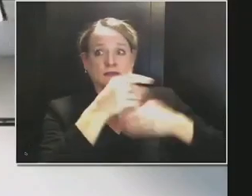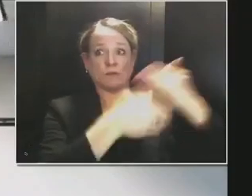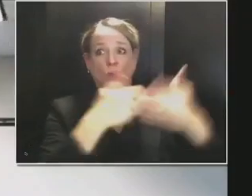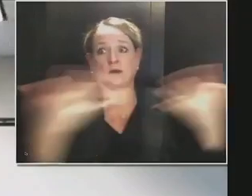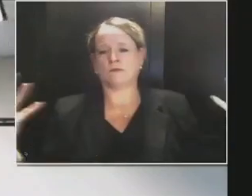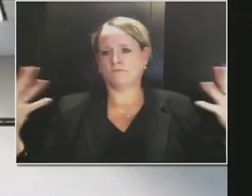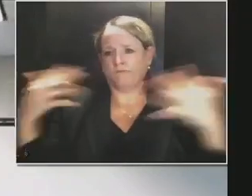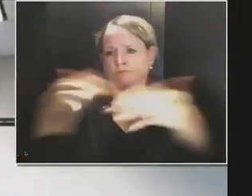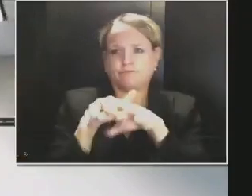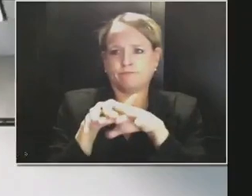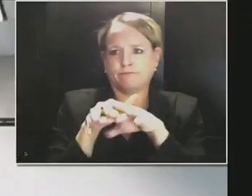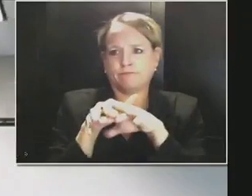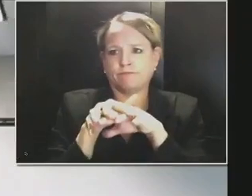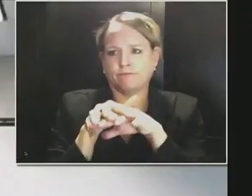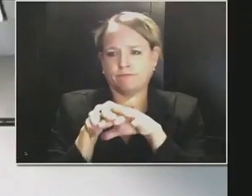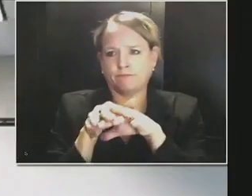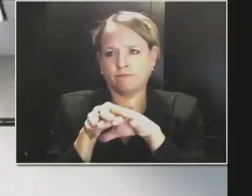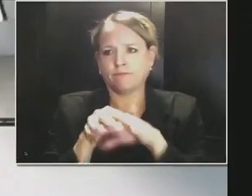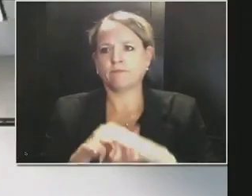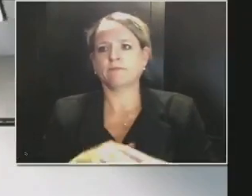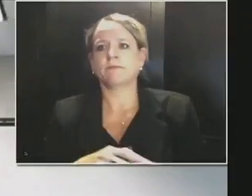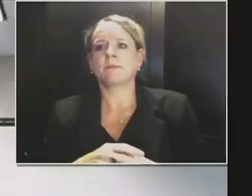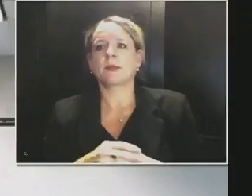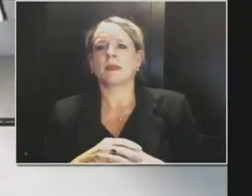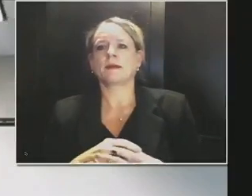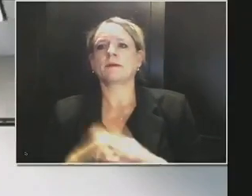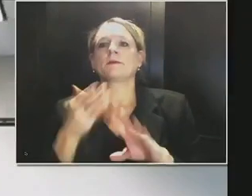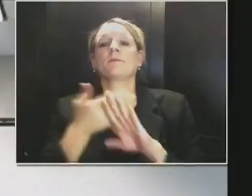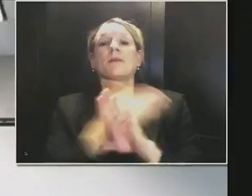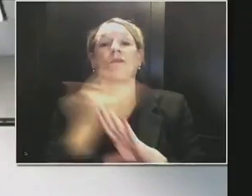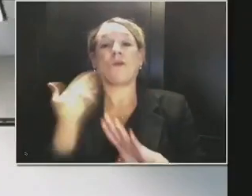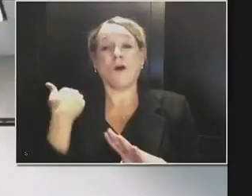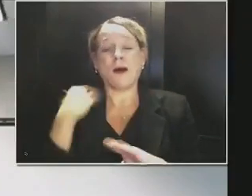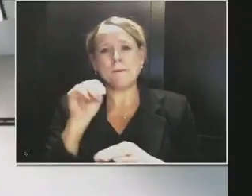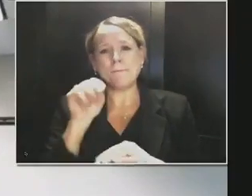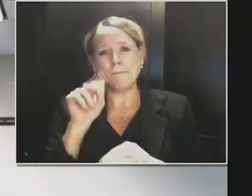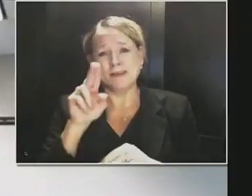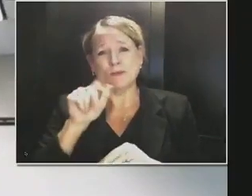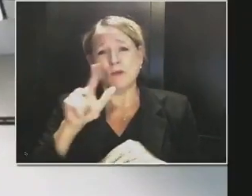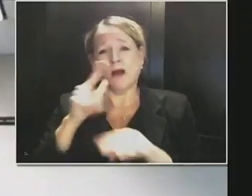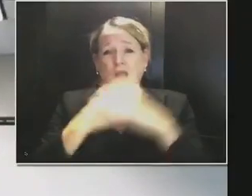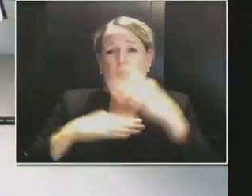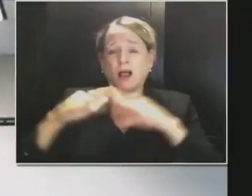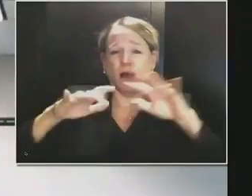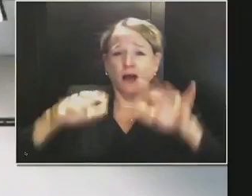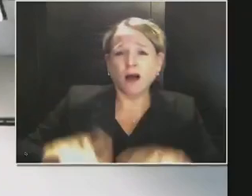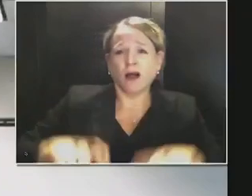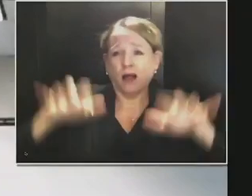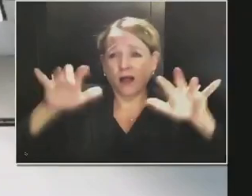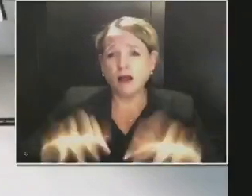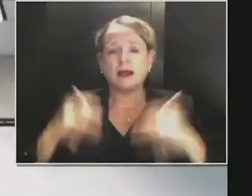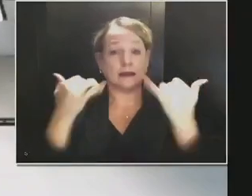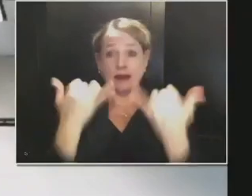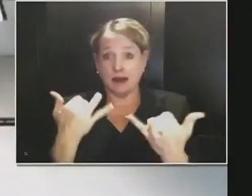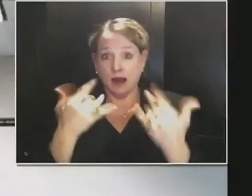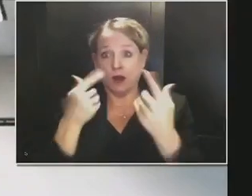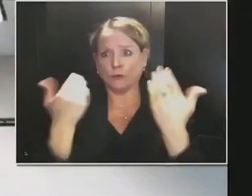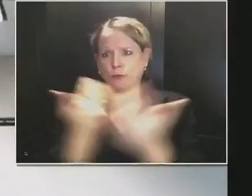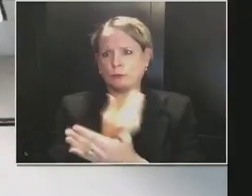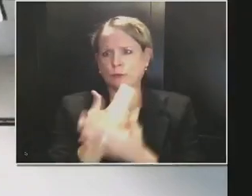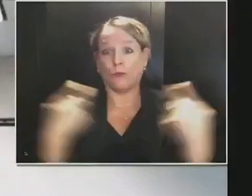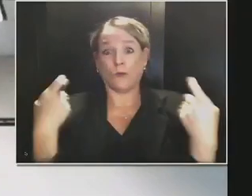of these data. So you will see on the graphic that Stephanie will show you an area that's marked preliminary